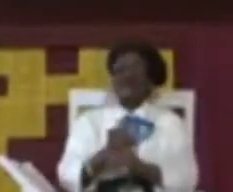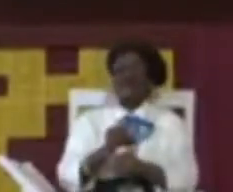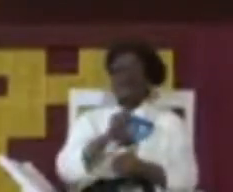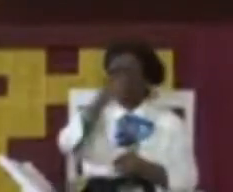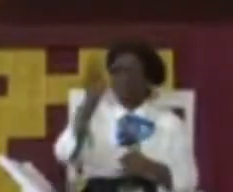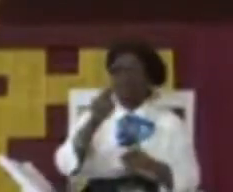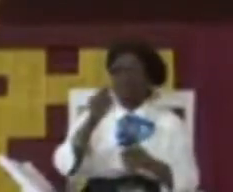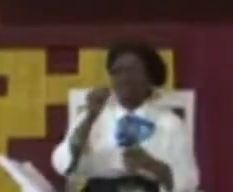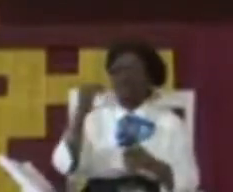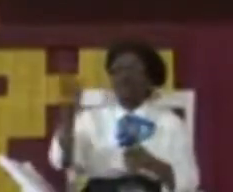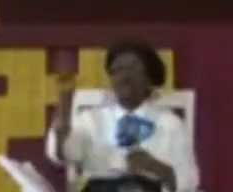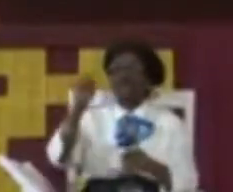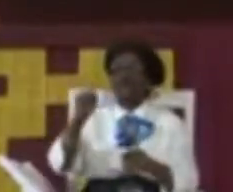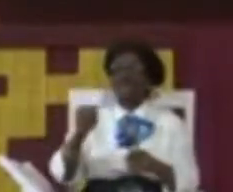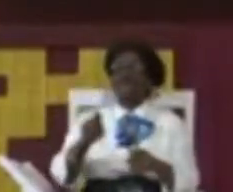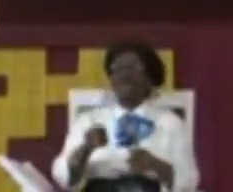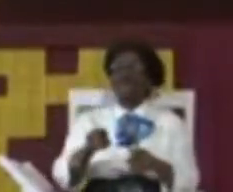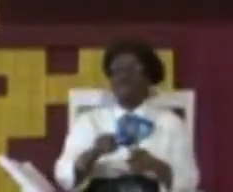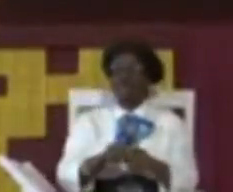will do more.